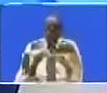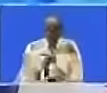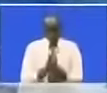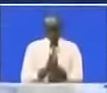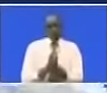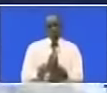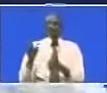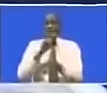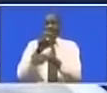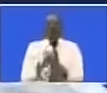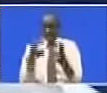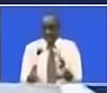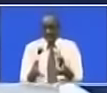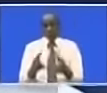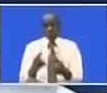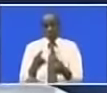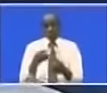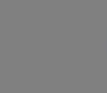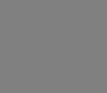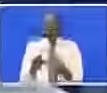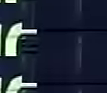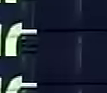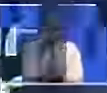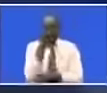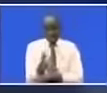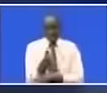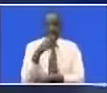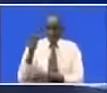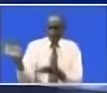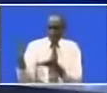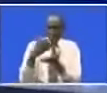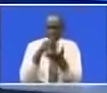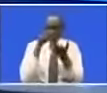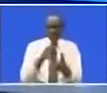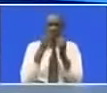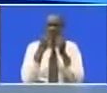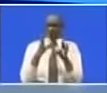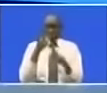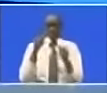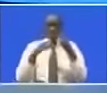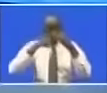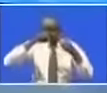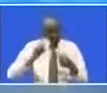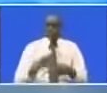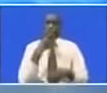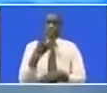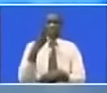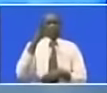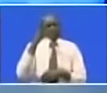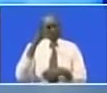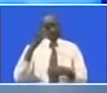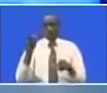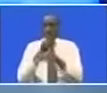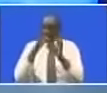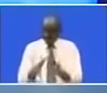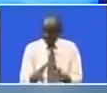Election Monitoring and Observation in Tanzania. They collected this data from 6,444